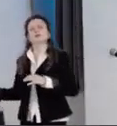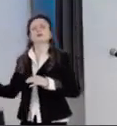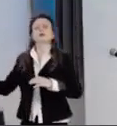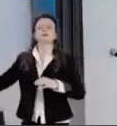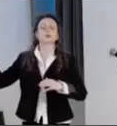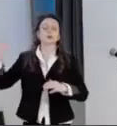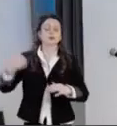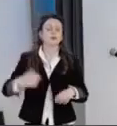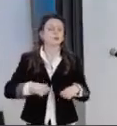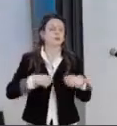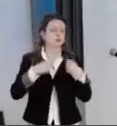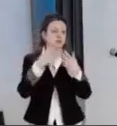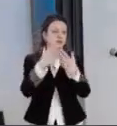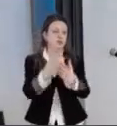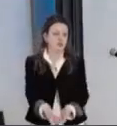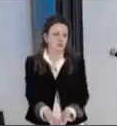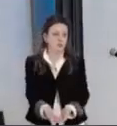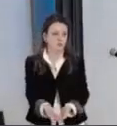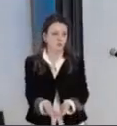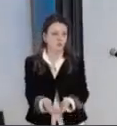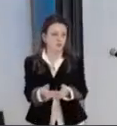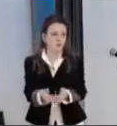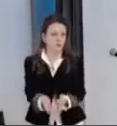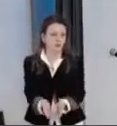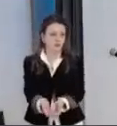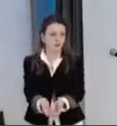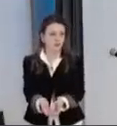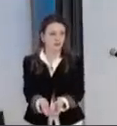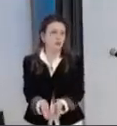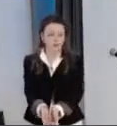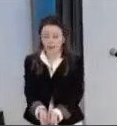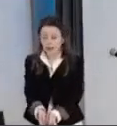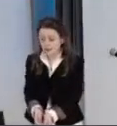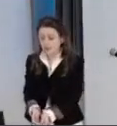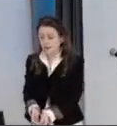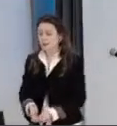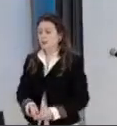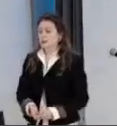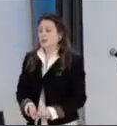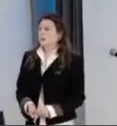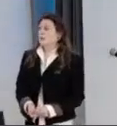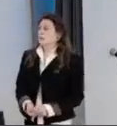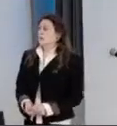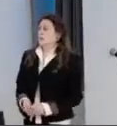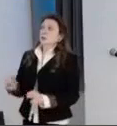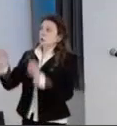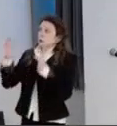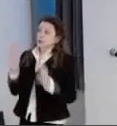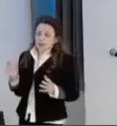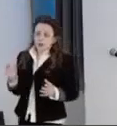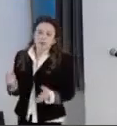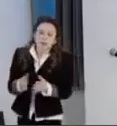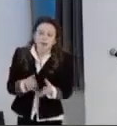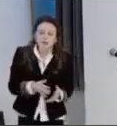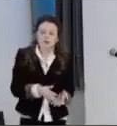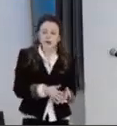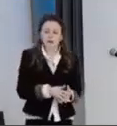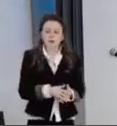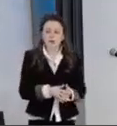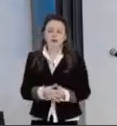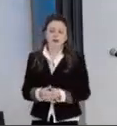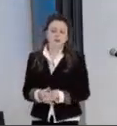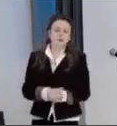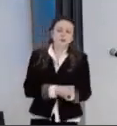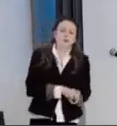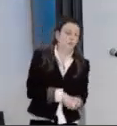move beyond appearances and also consider deeper natural reality. Zangwill could say, well, in order to